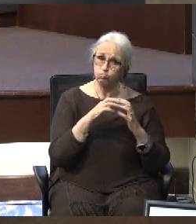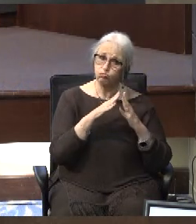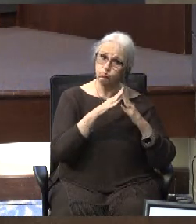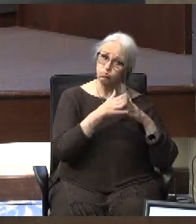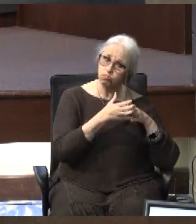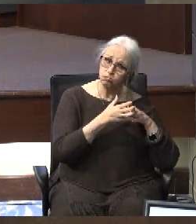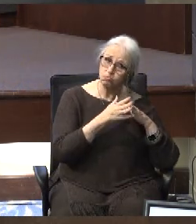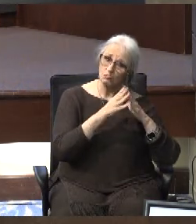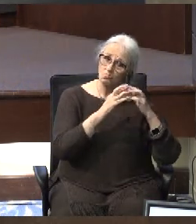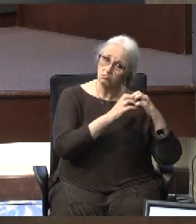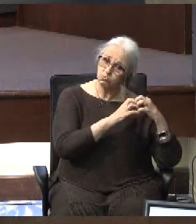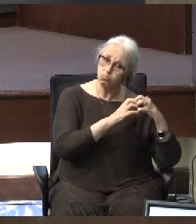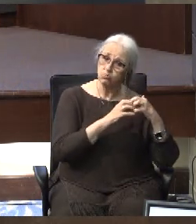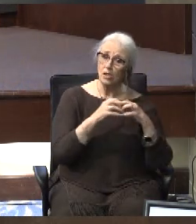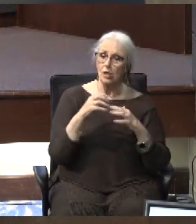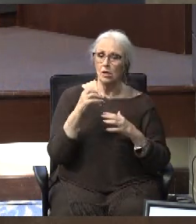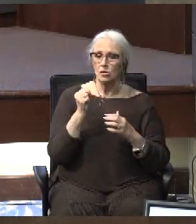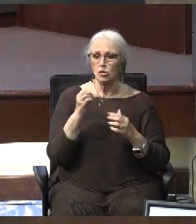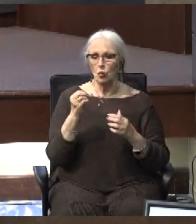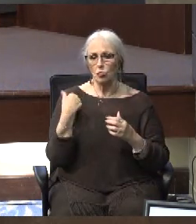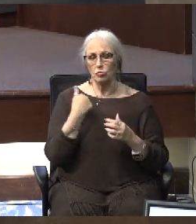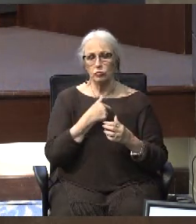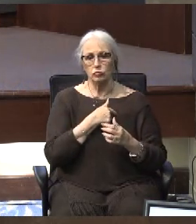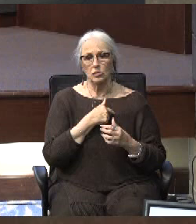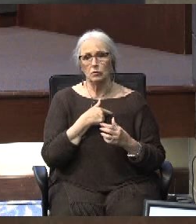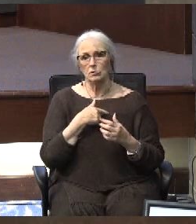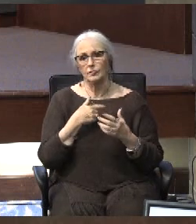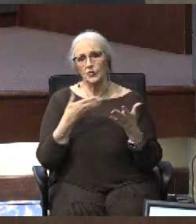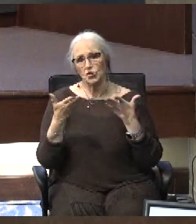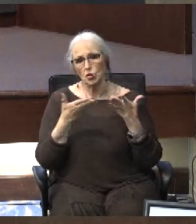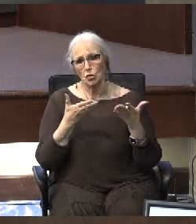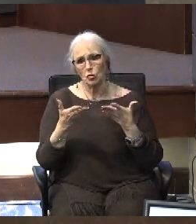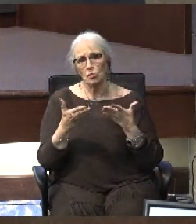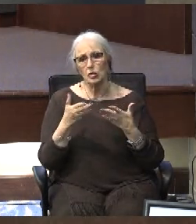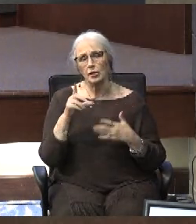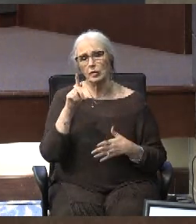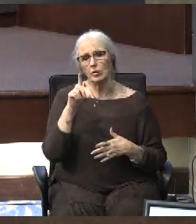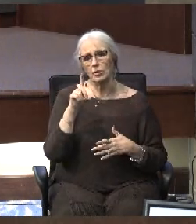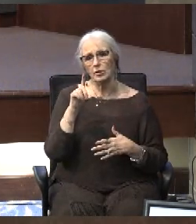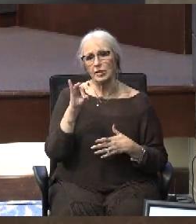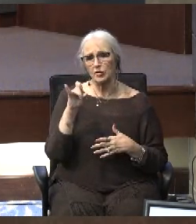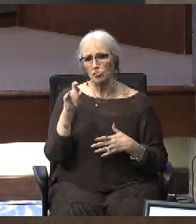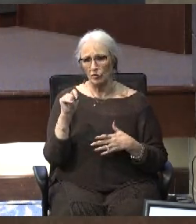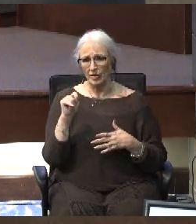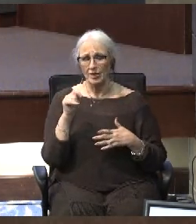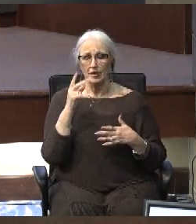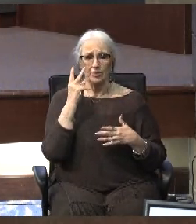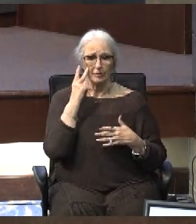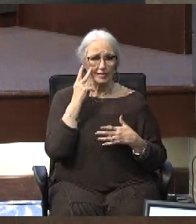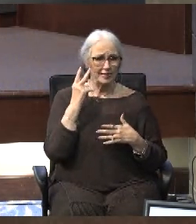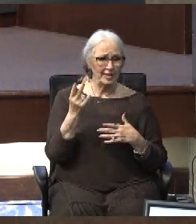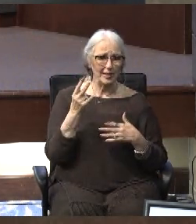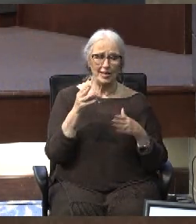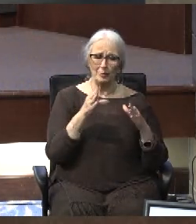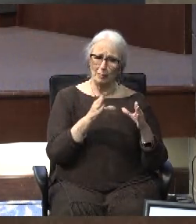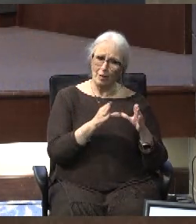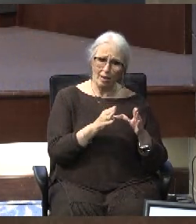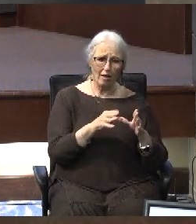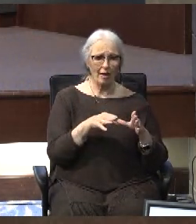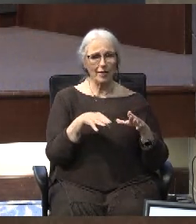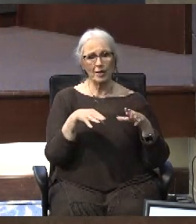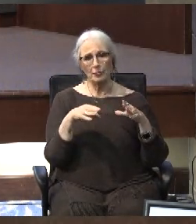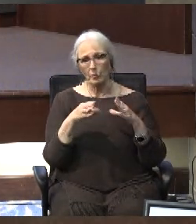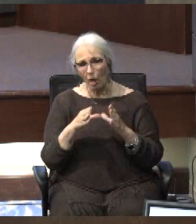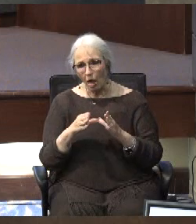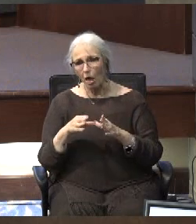Because having served in a core district, you see just, you know, block after block